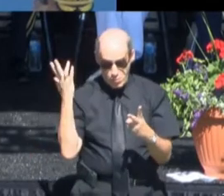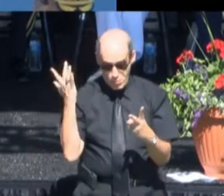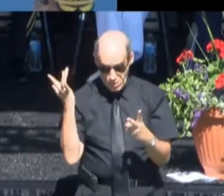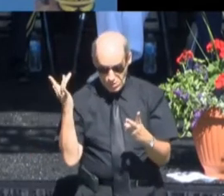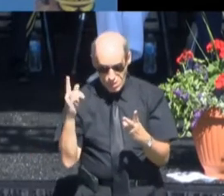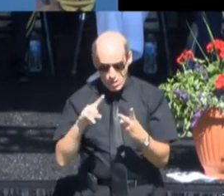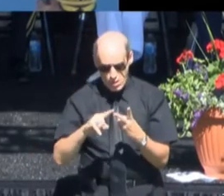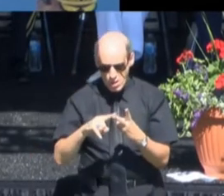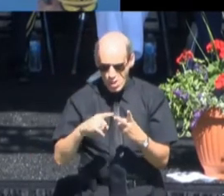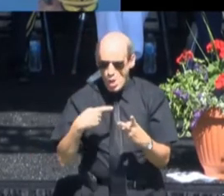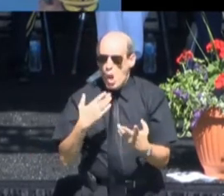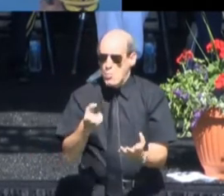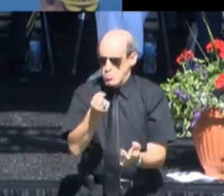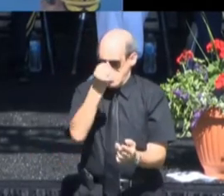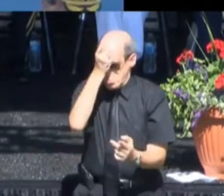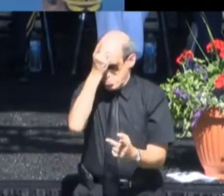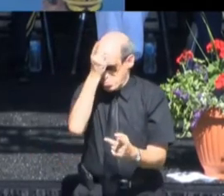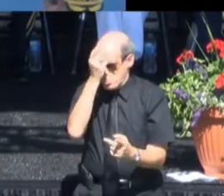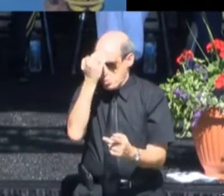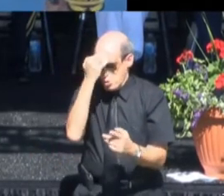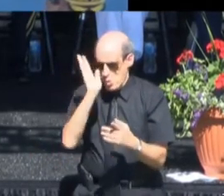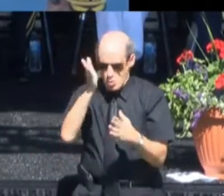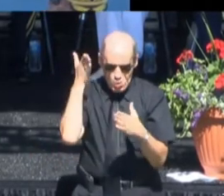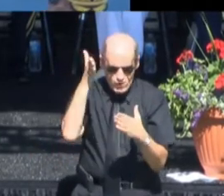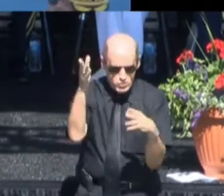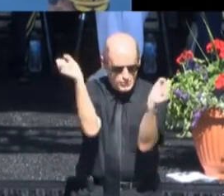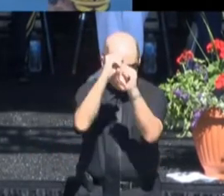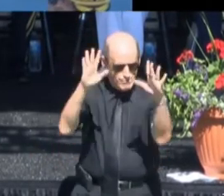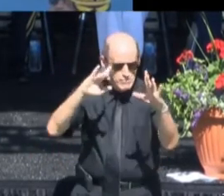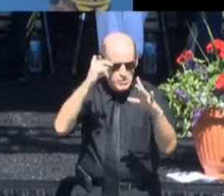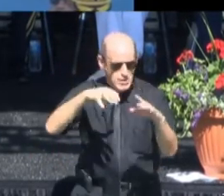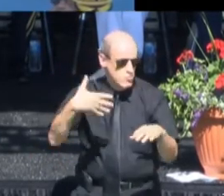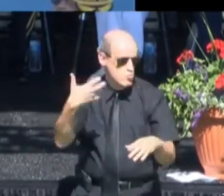but what I know lies ahead.